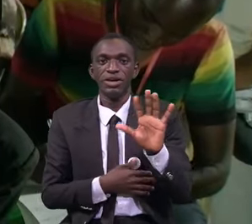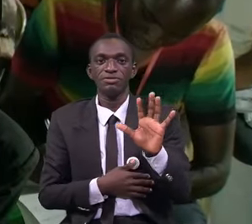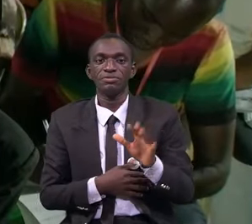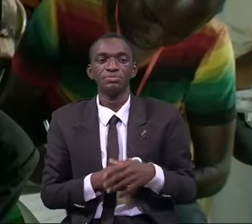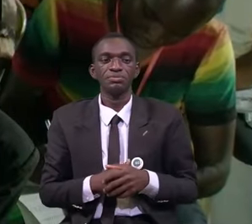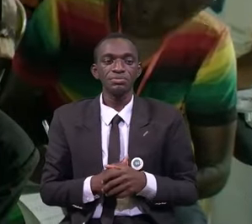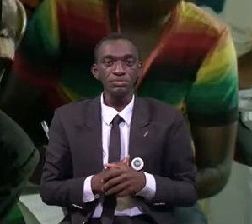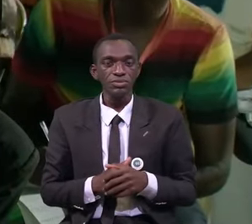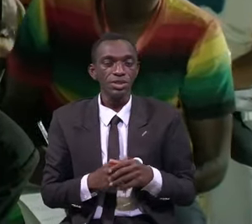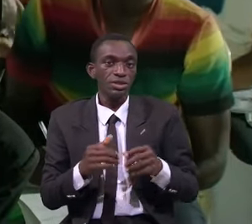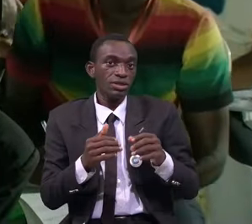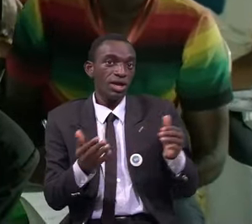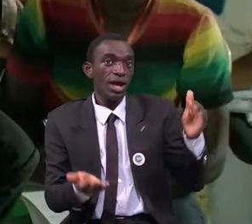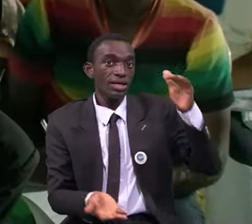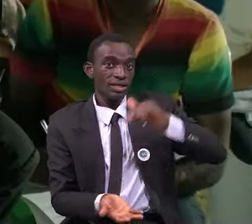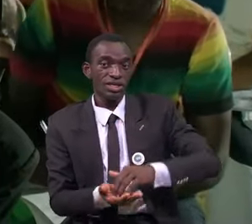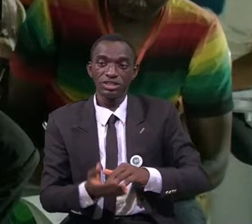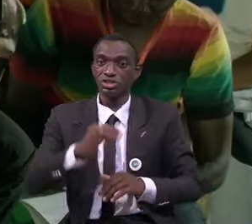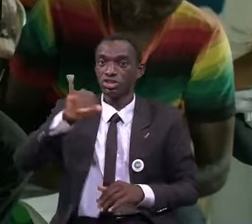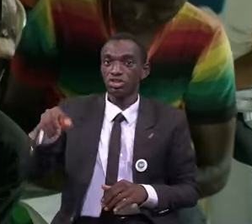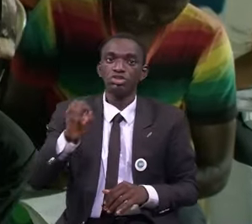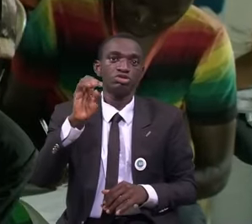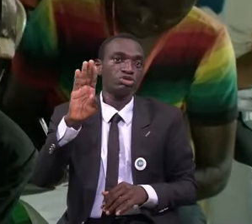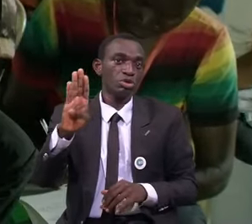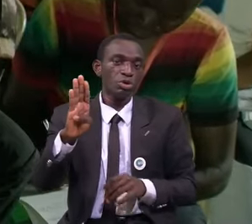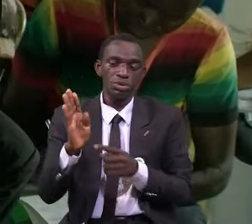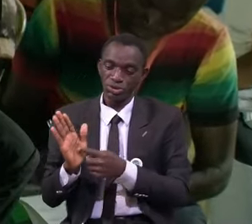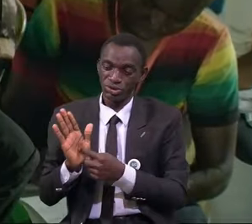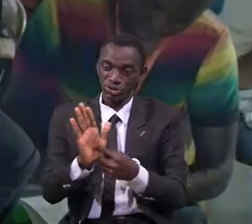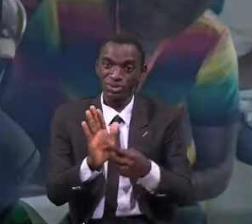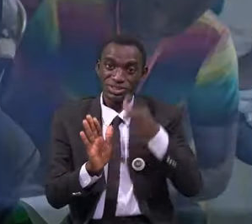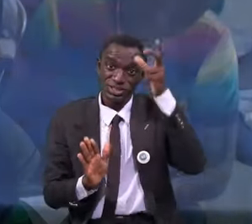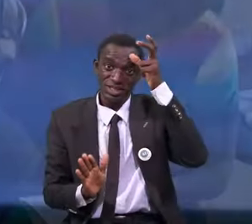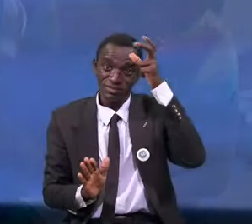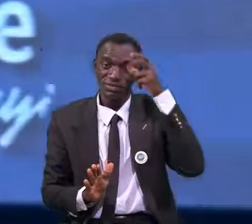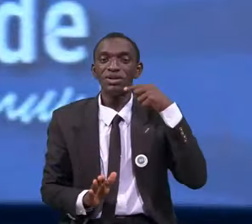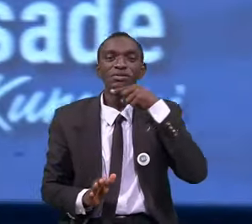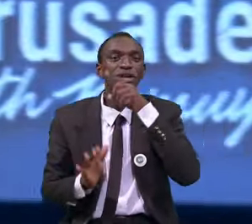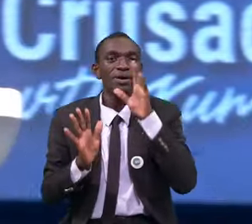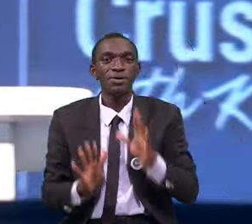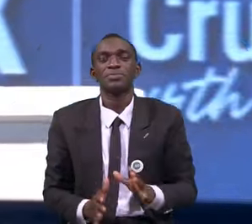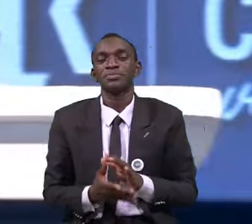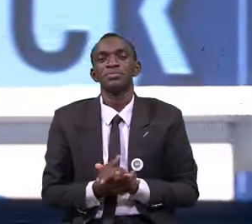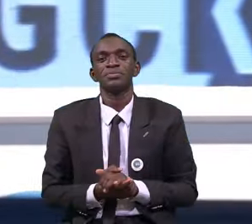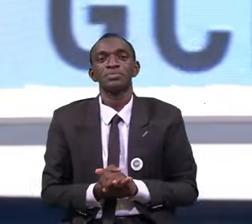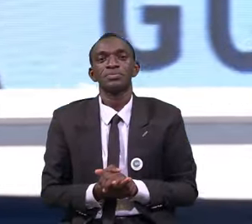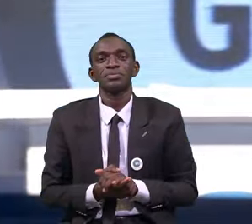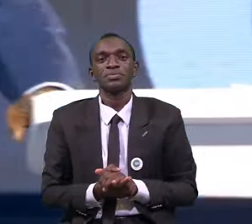And again, Job was going to prove the devil a liar.